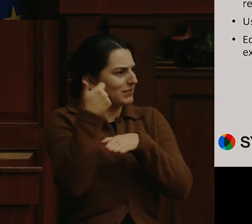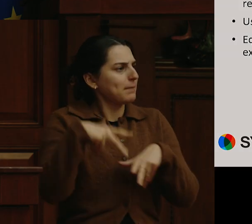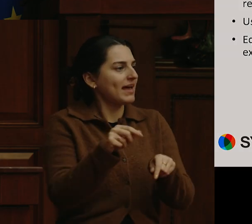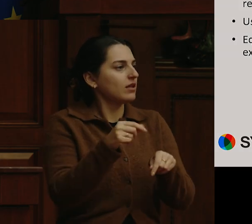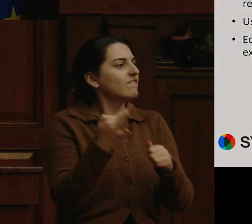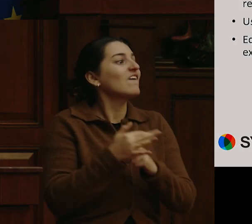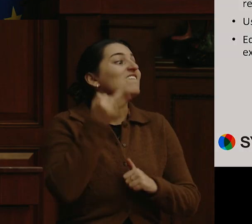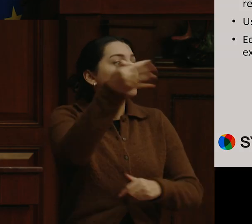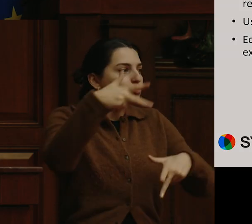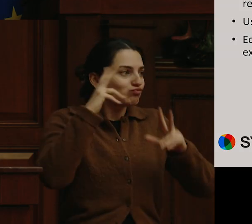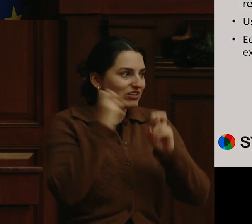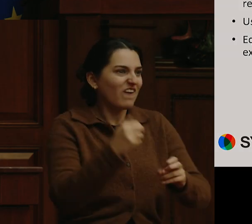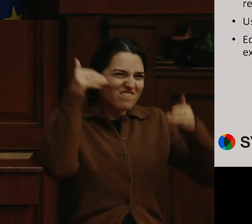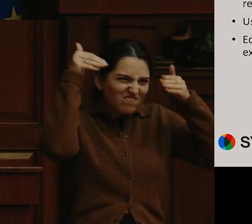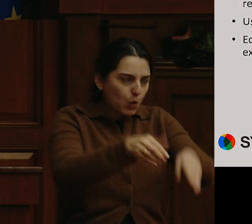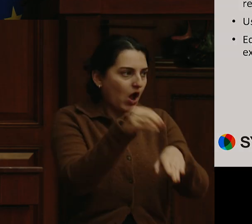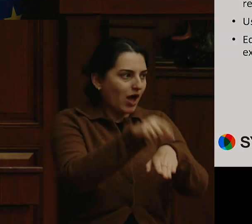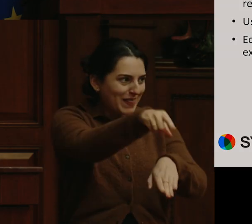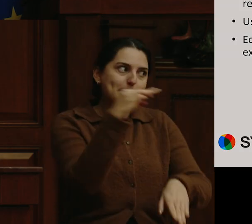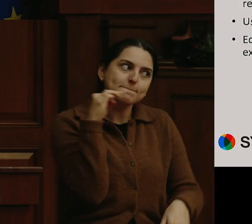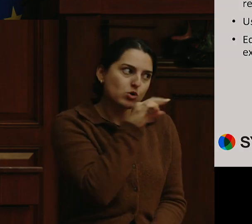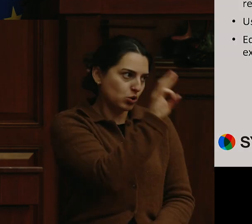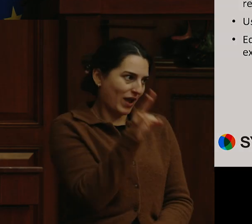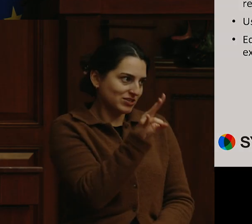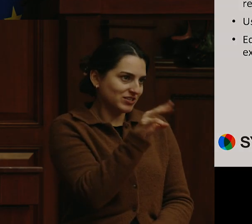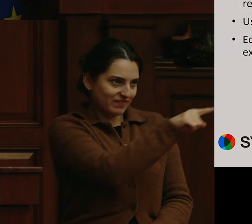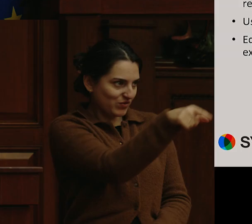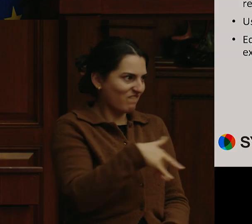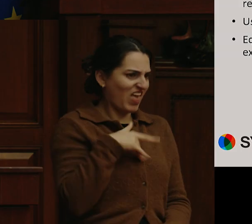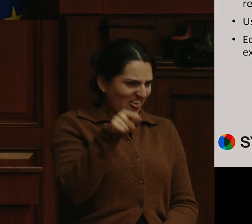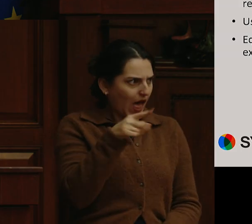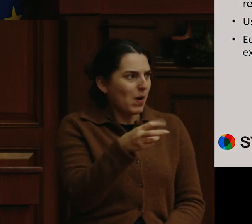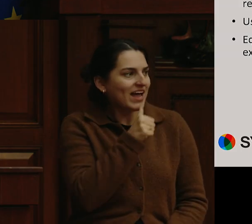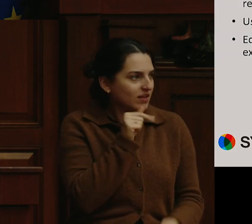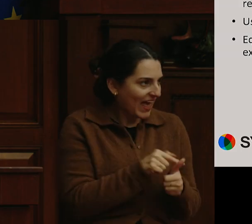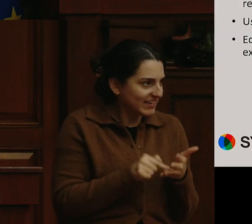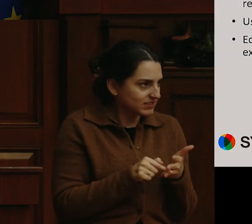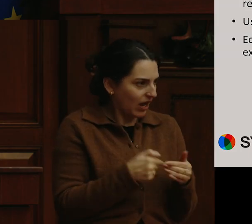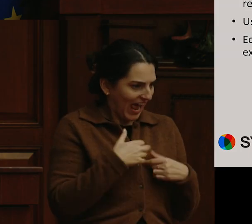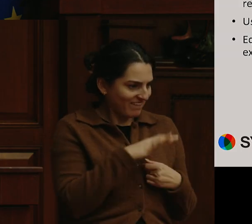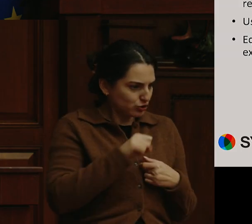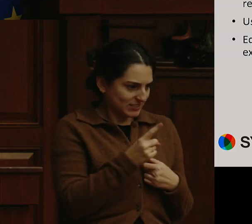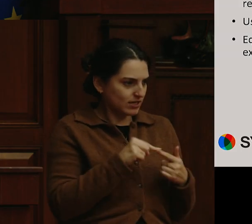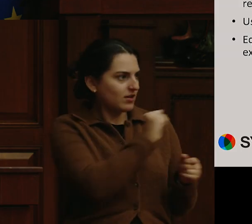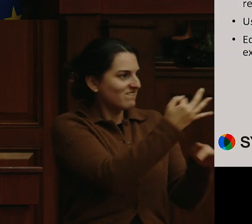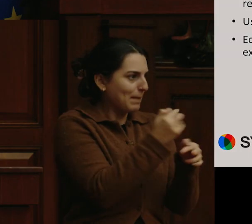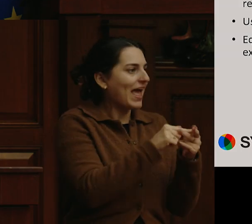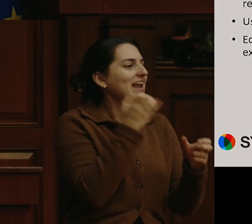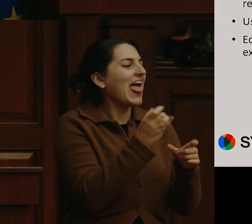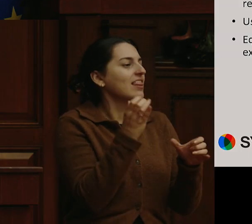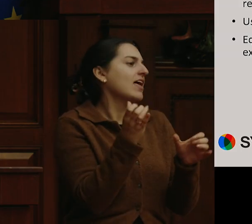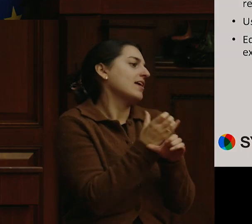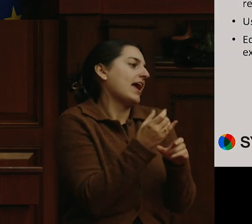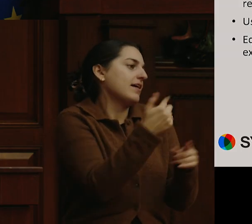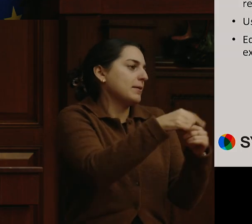future research focuses on what really matters to people who are living with the disease or the condition, their families, and then the healthcare professionals who